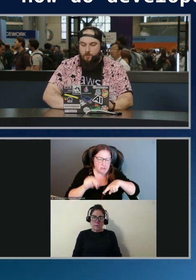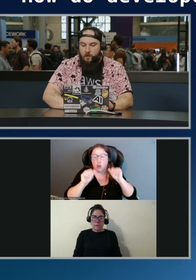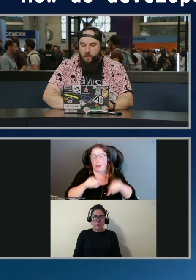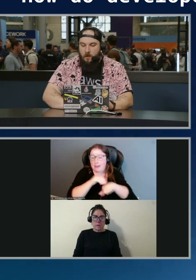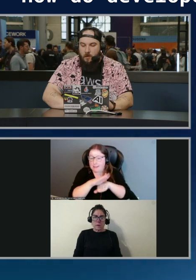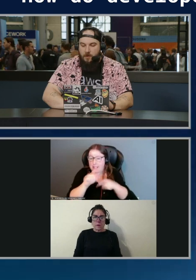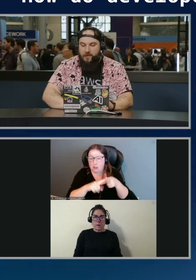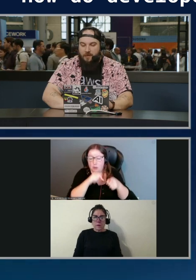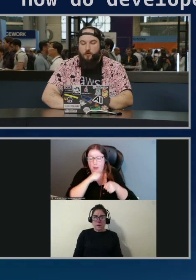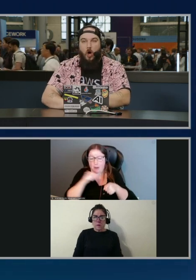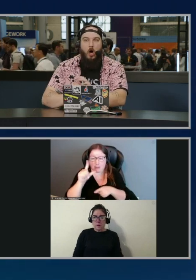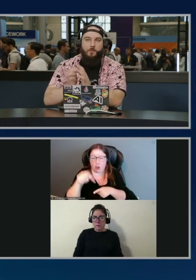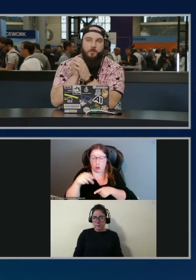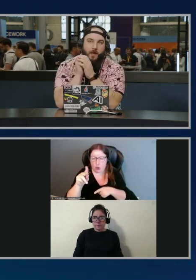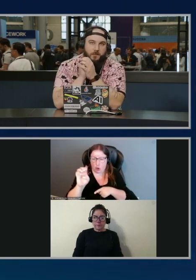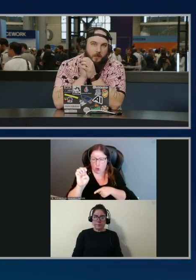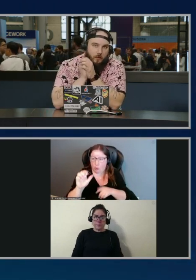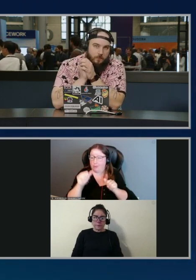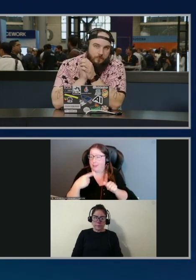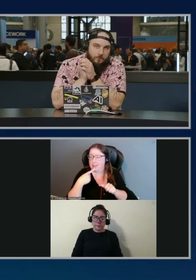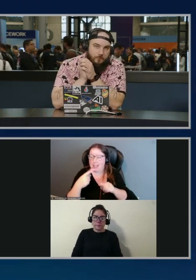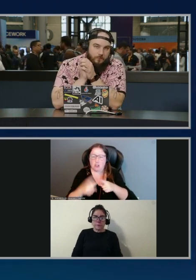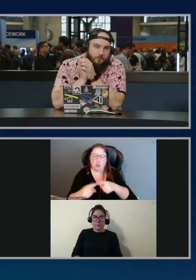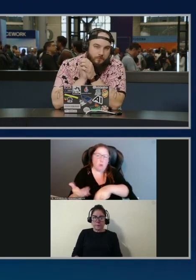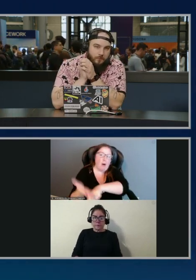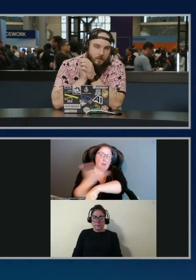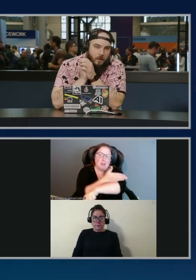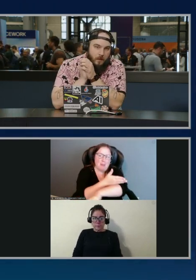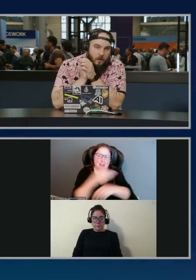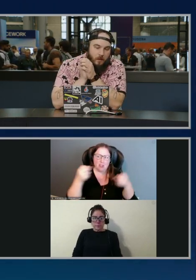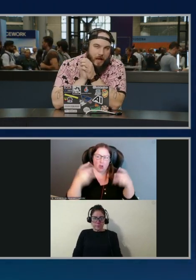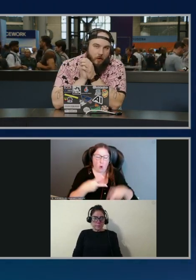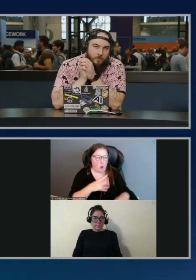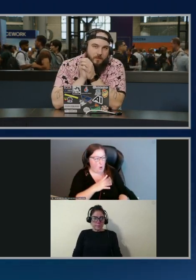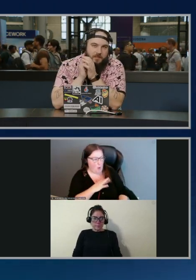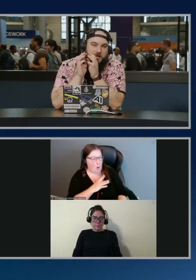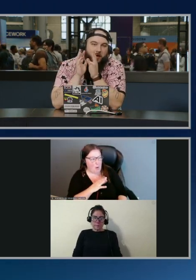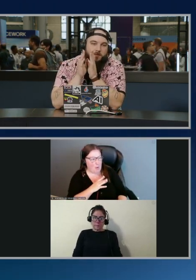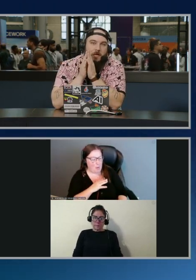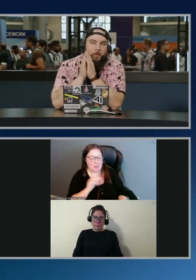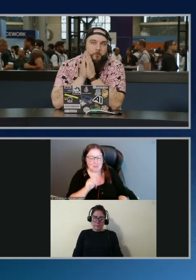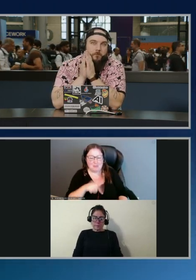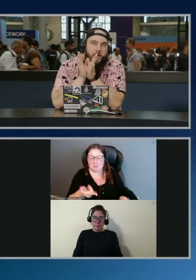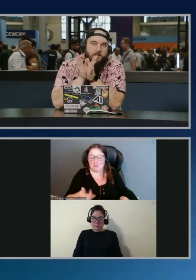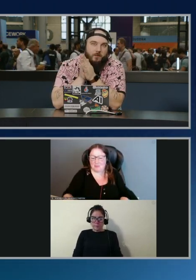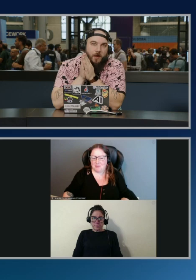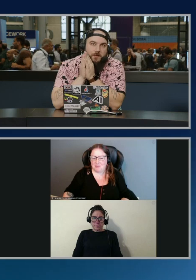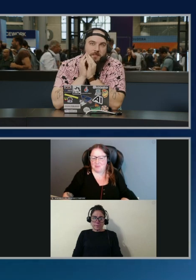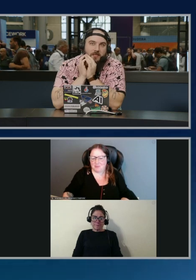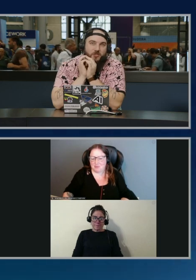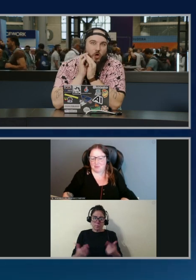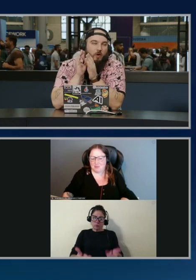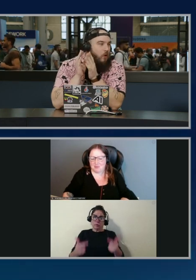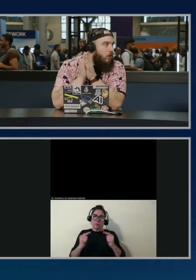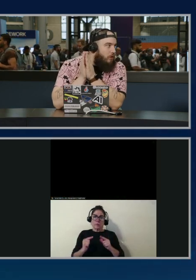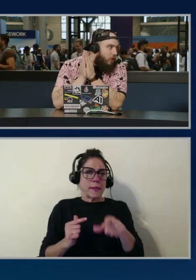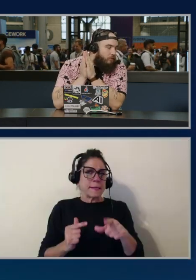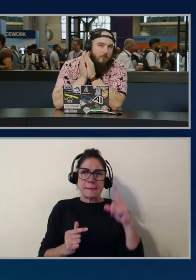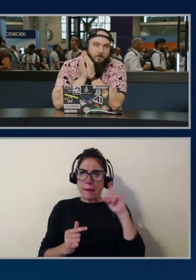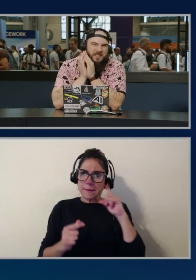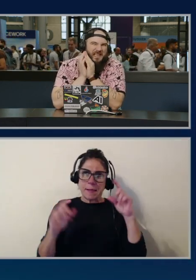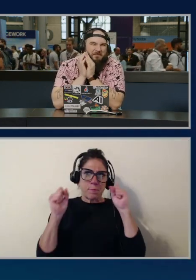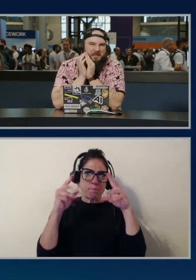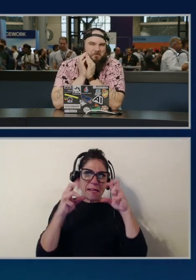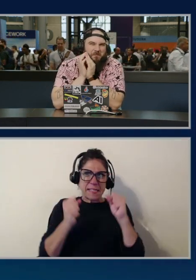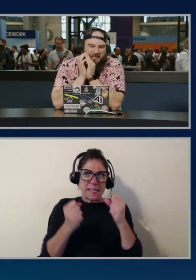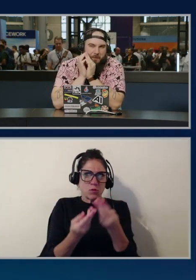queue. You can tell it to optimize the code. Ooh. Now, this sounds amazing, right? It's going to solve all of our